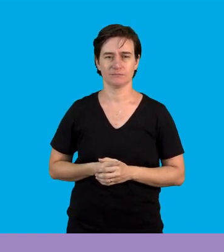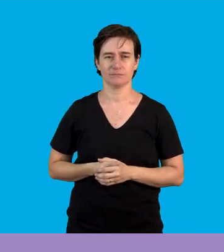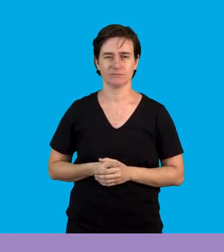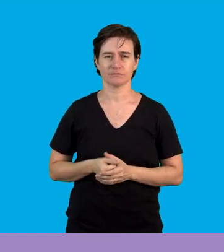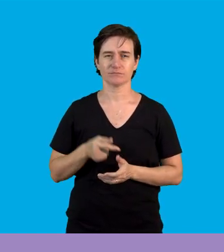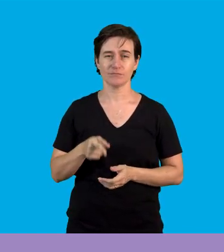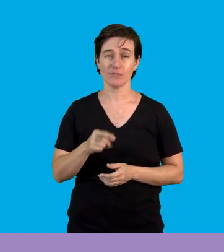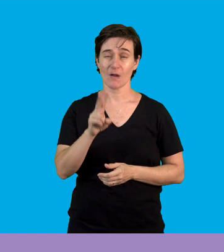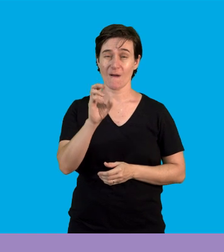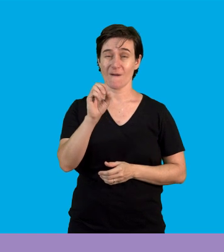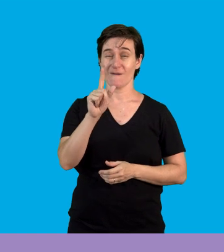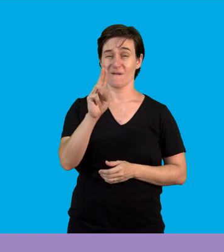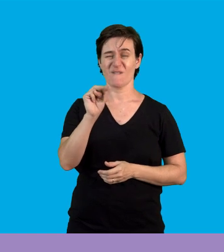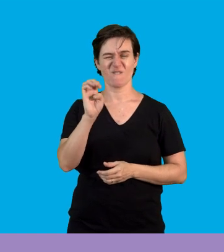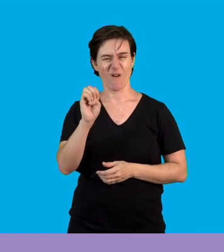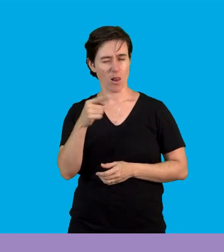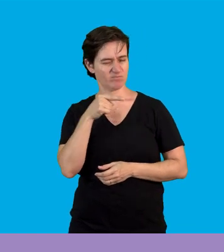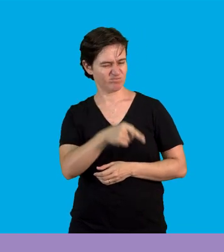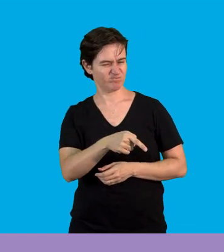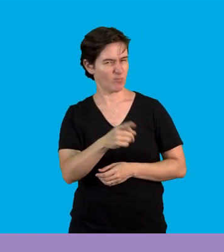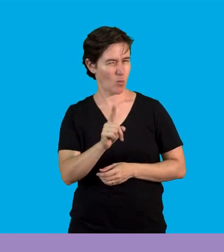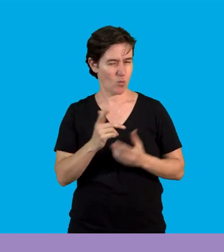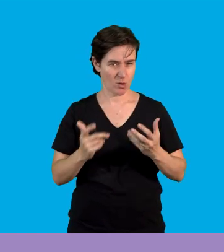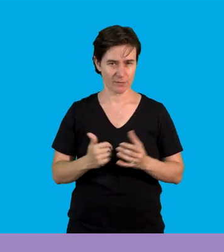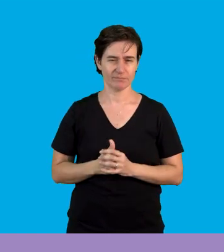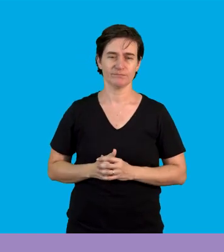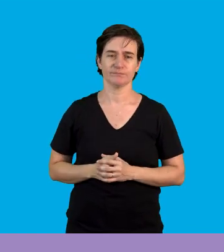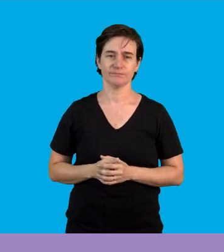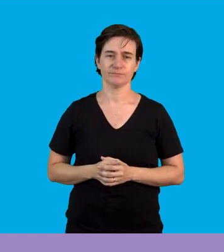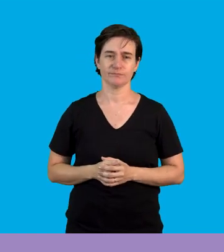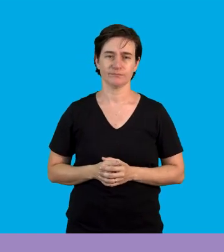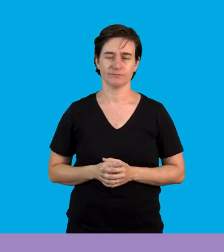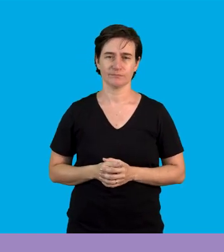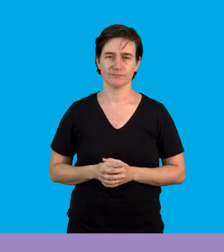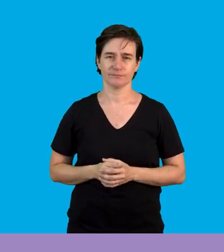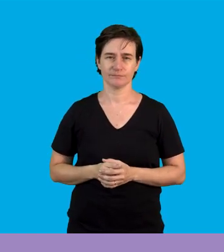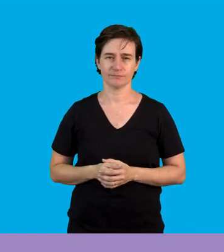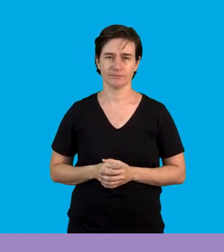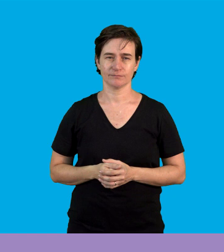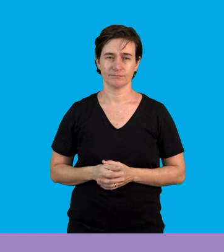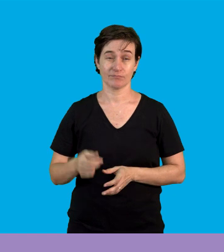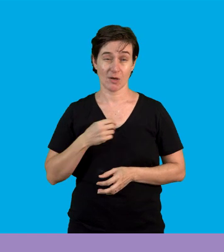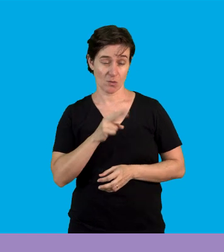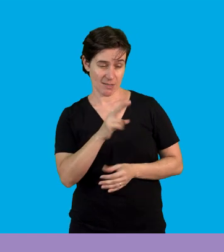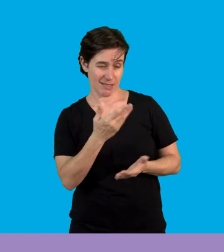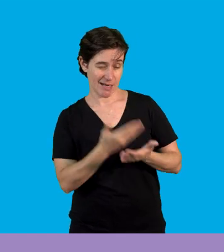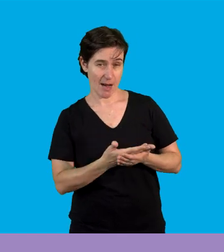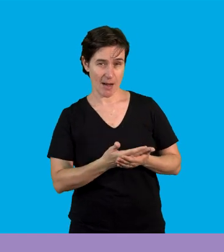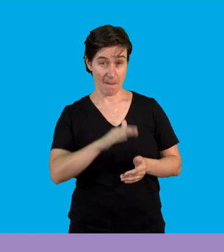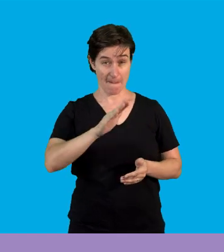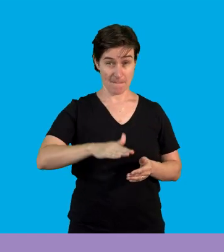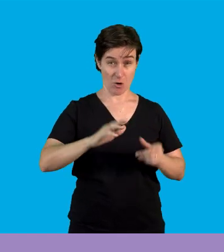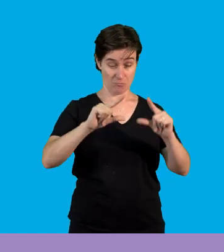going to find the volume of this triangular prism. So when we are looking at this triangular prism, we can see that the